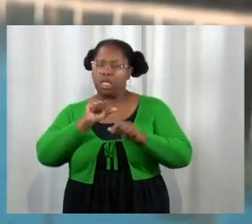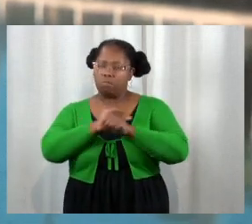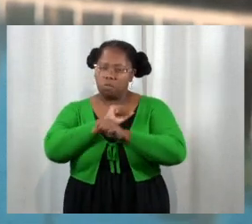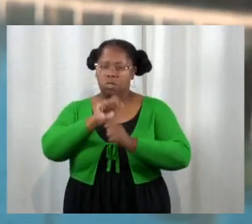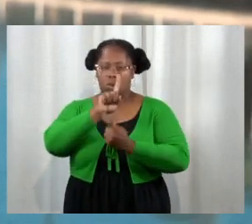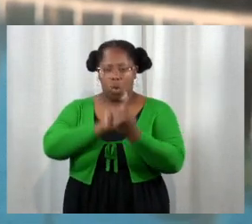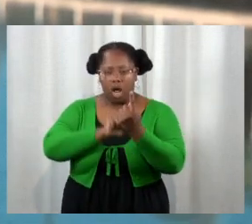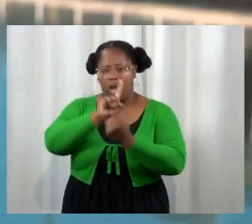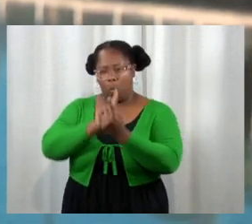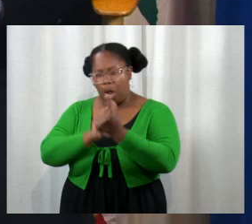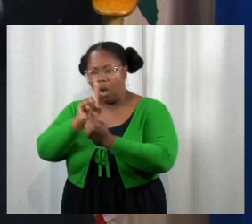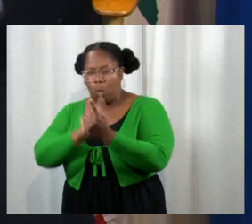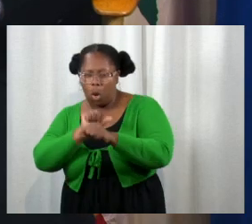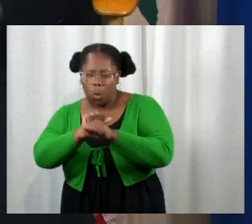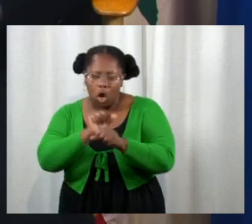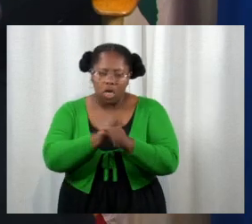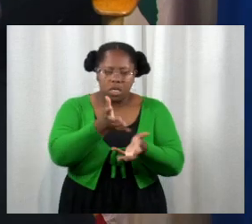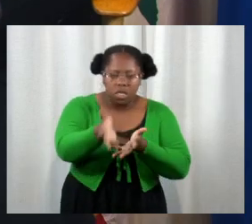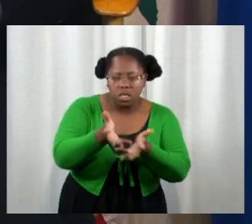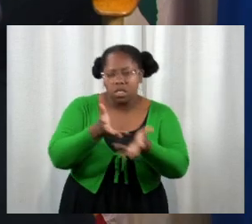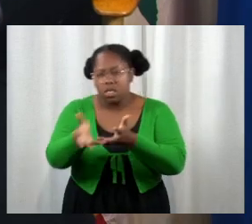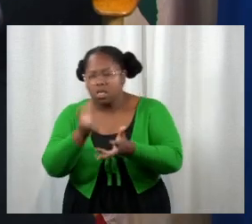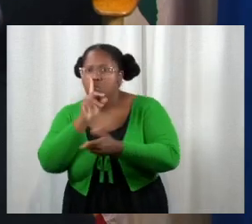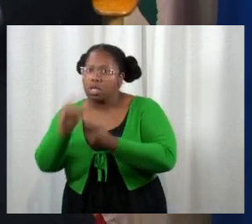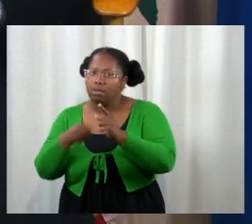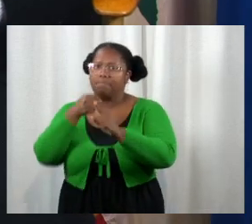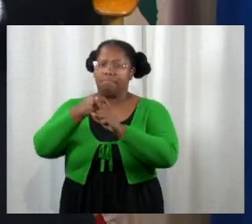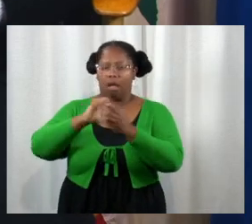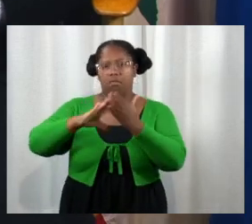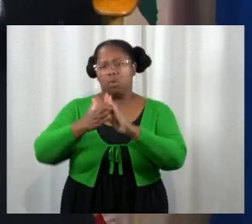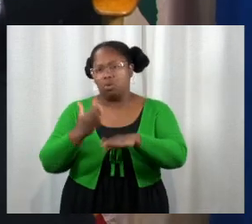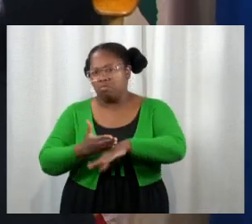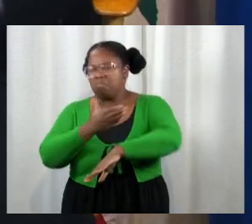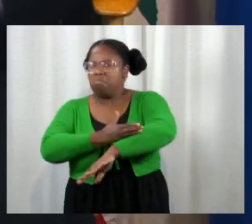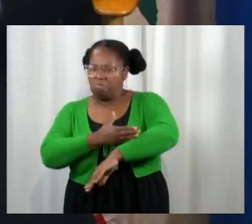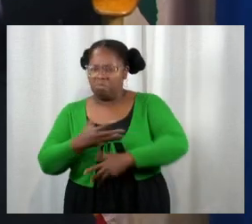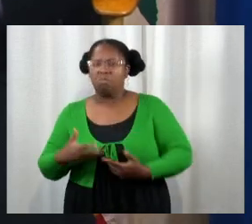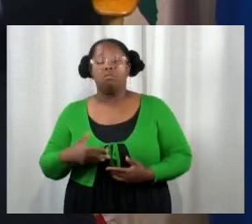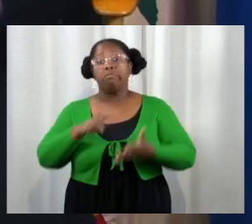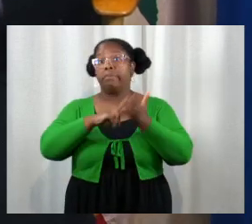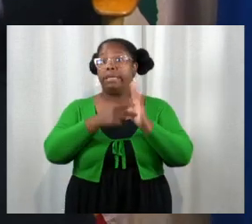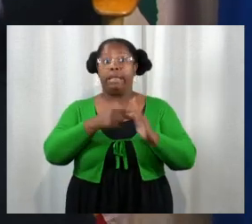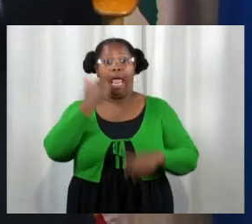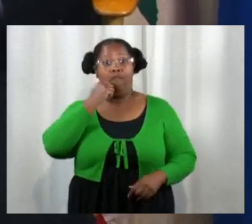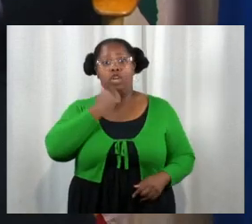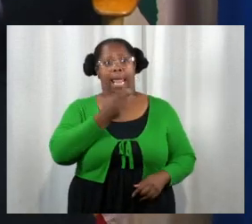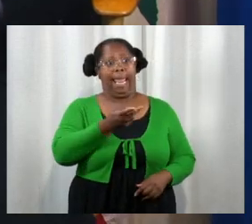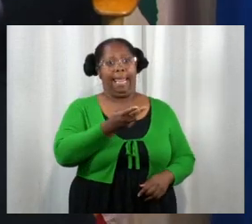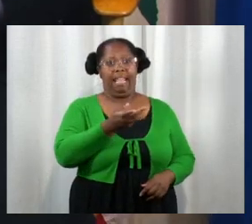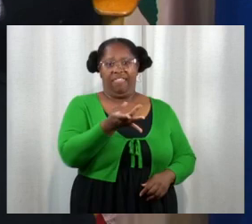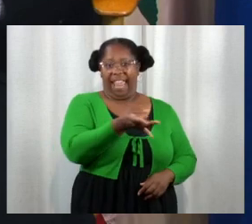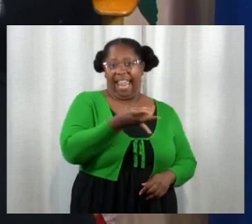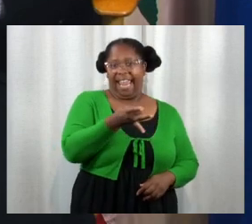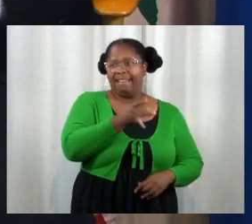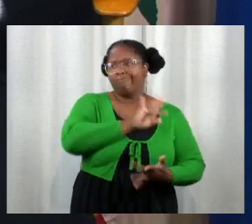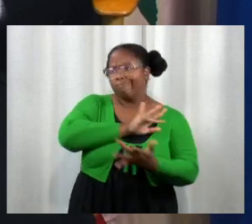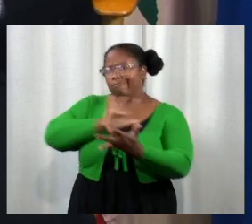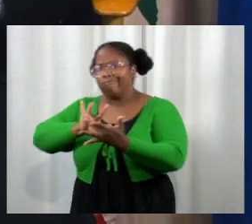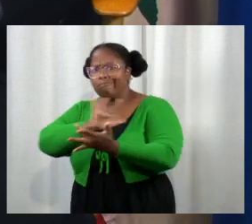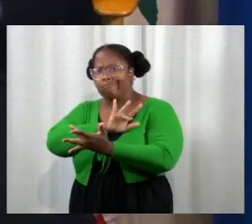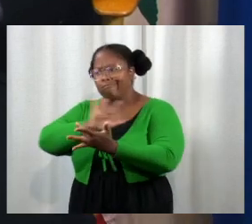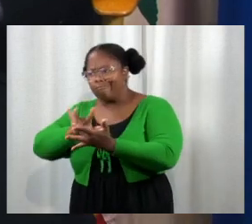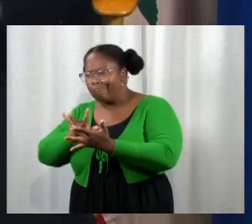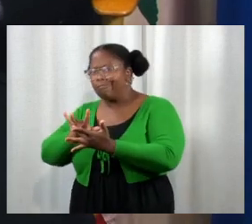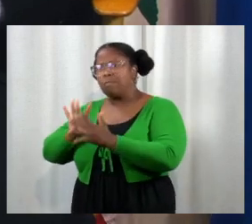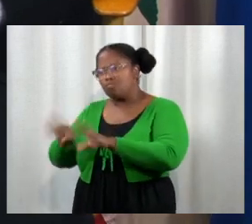individuals to help make a difference in the community. So each and every day they're able to contact folks and provide services and then just improve the